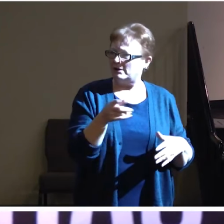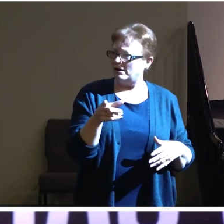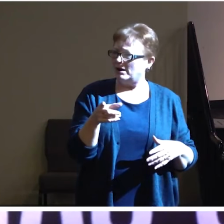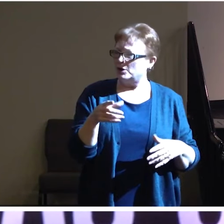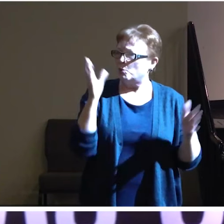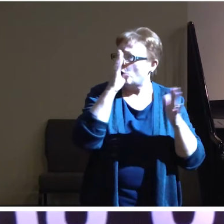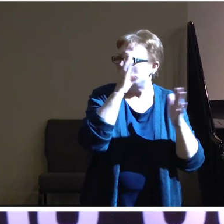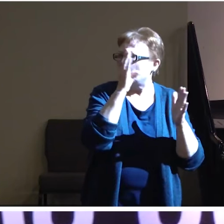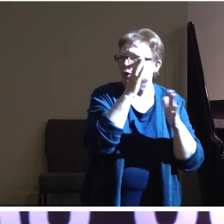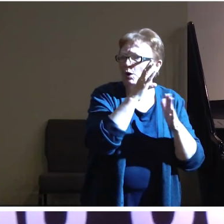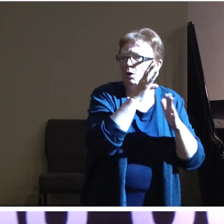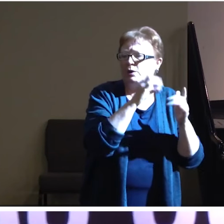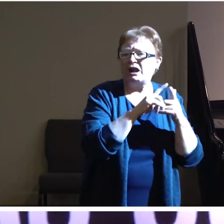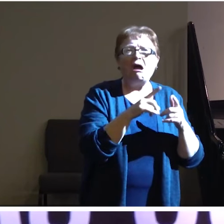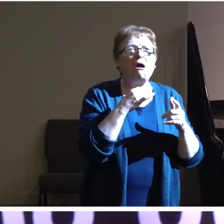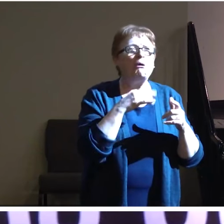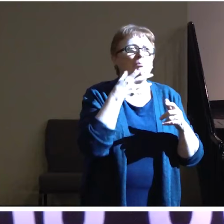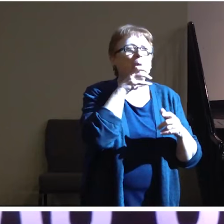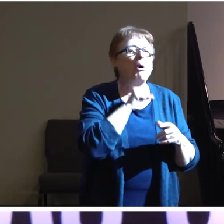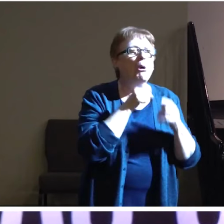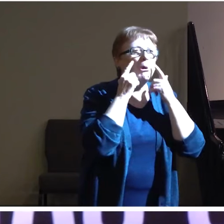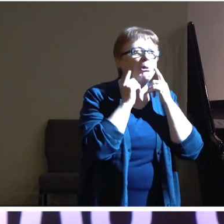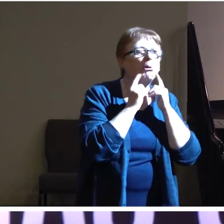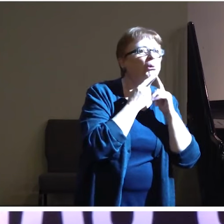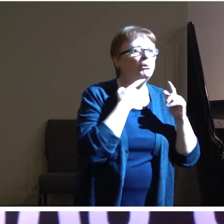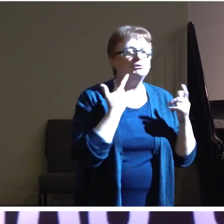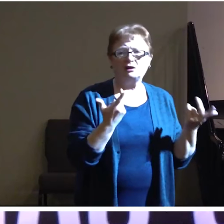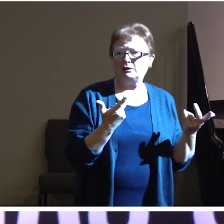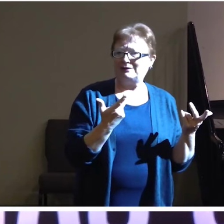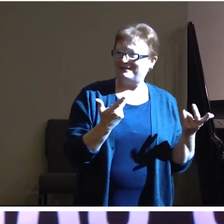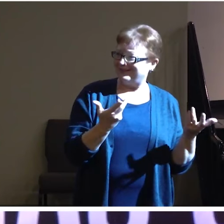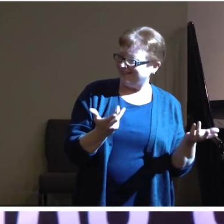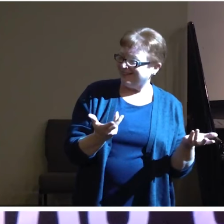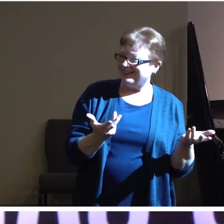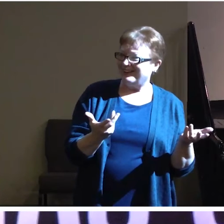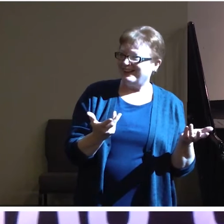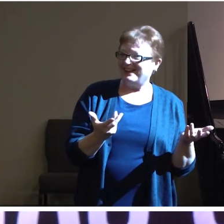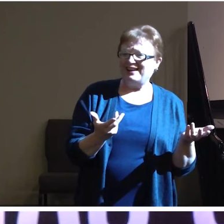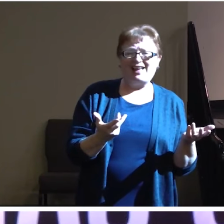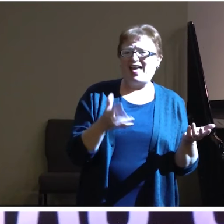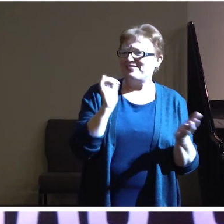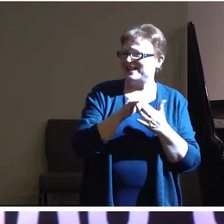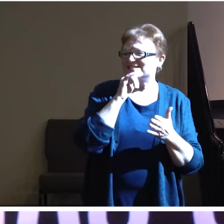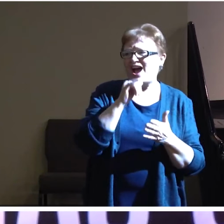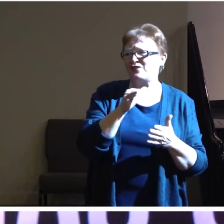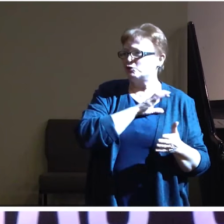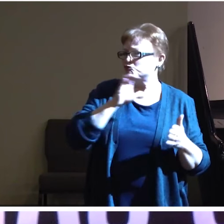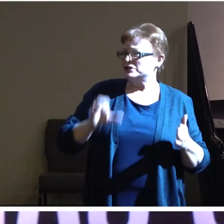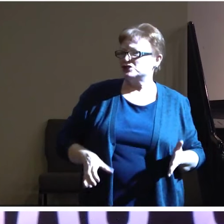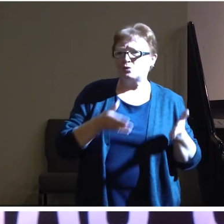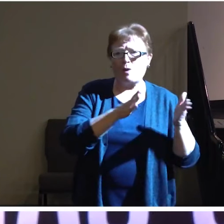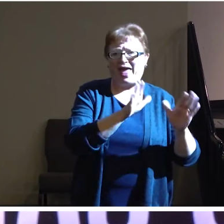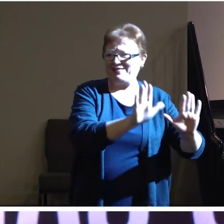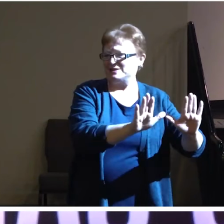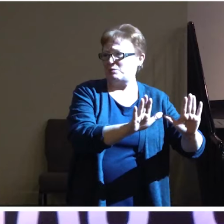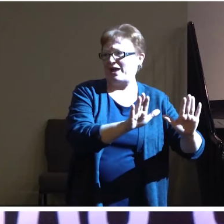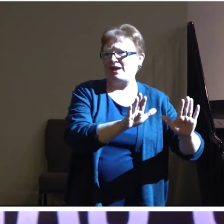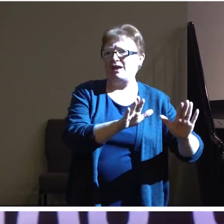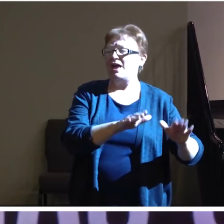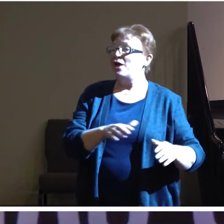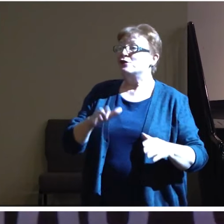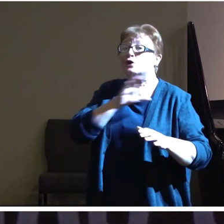Worried because you saw a few wrinkles in your face this week? This is not the Christian way. The Christian way